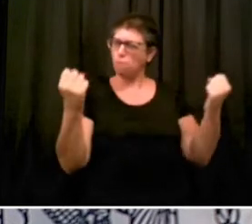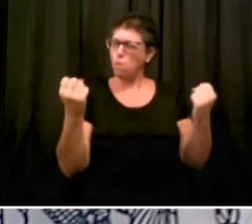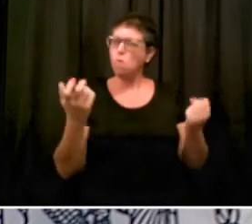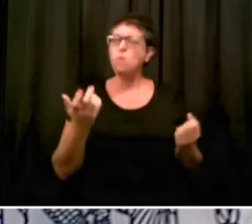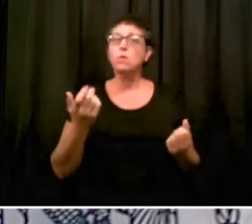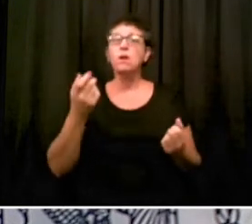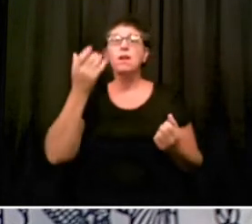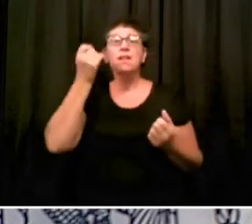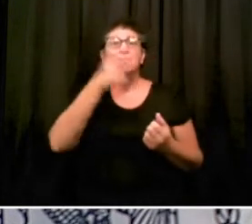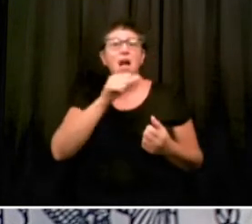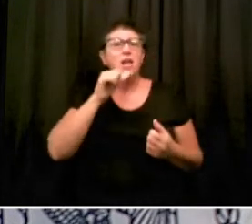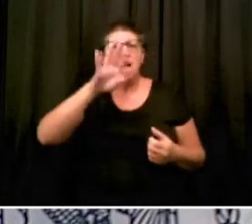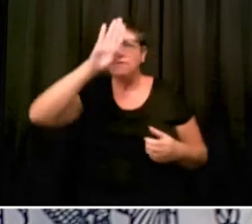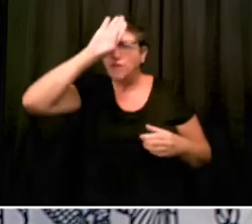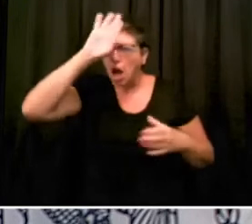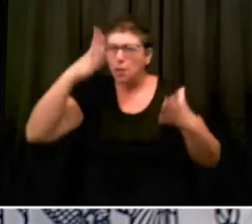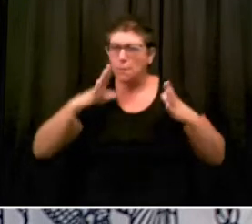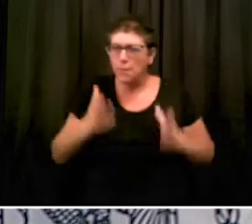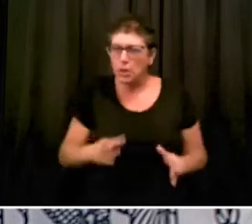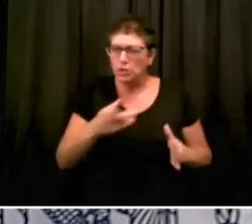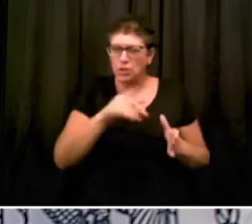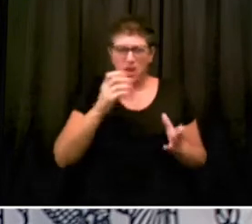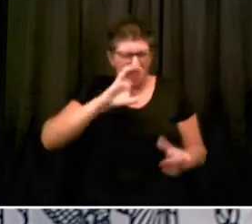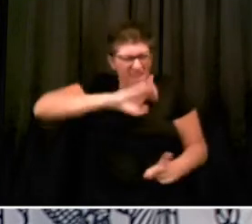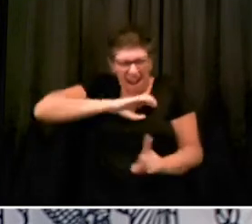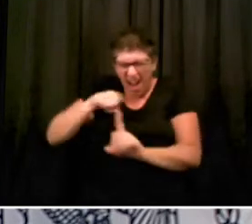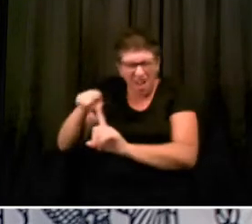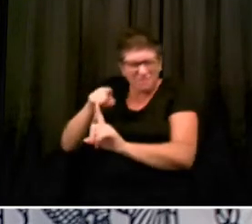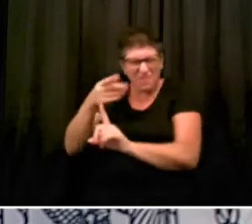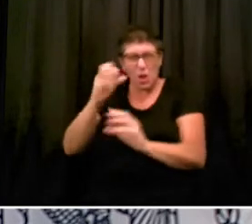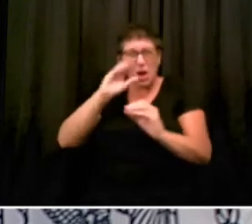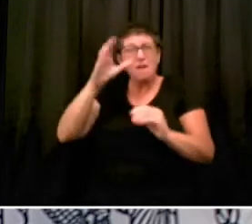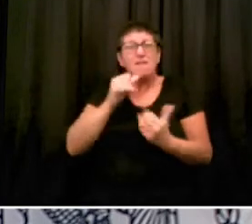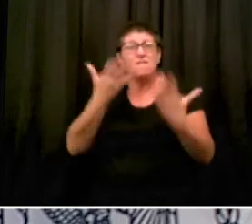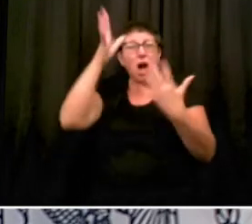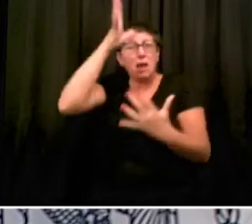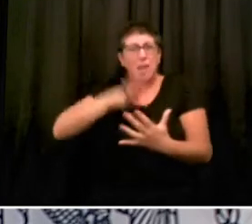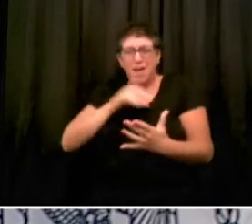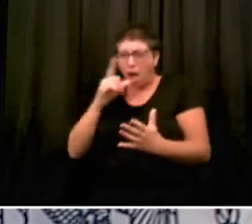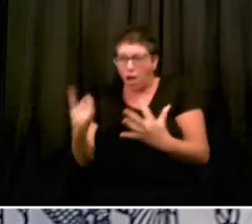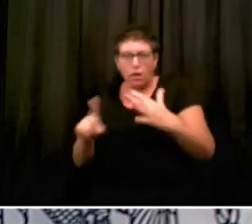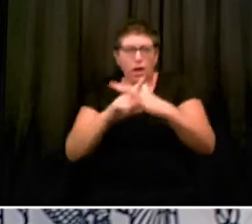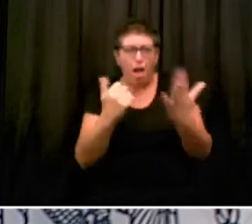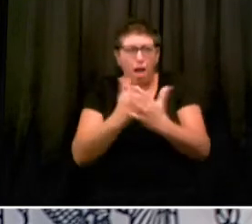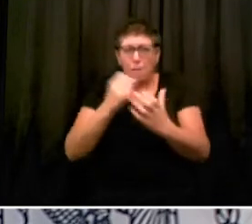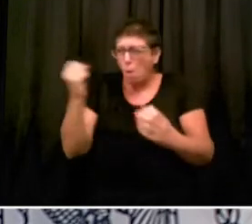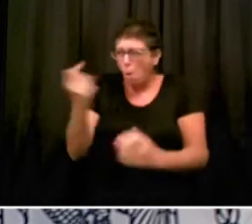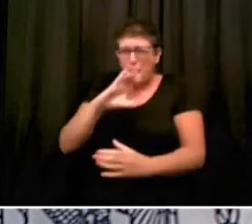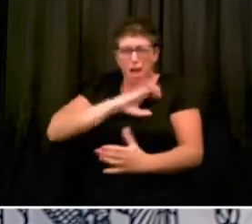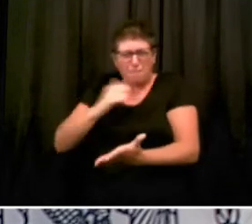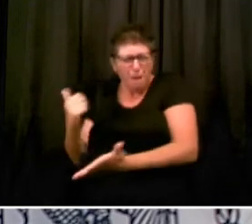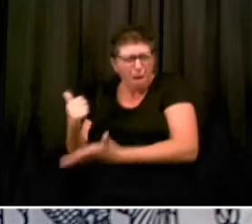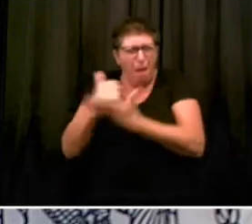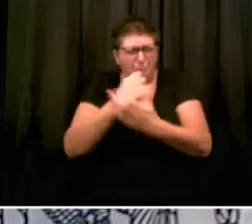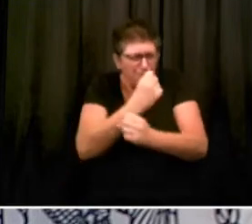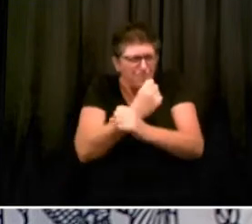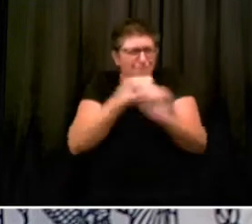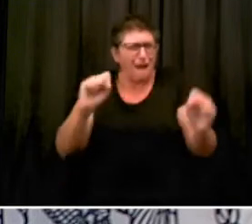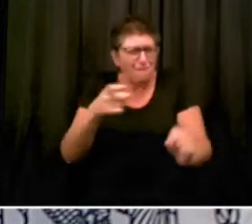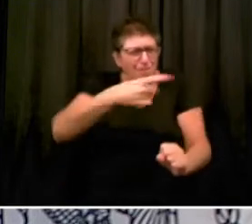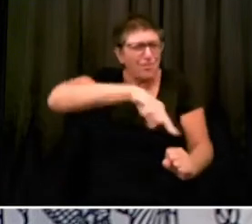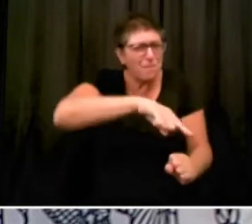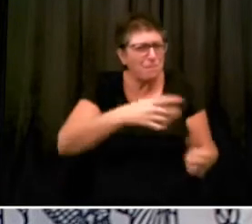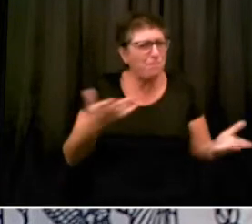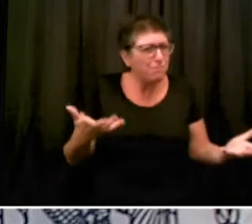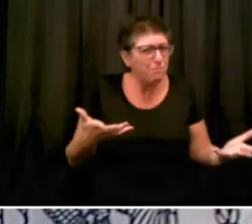The reality is our officers are doing their job under very adverse circumstances, and actually community members want to more and more work with